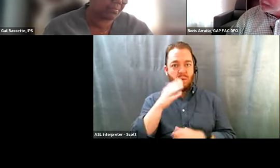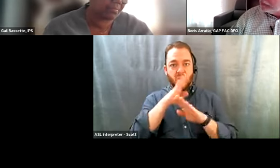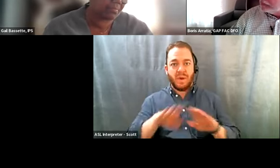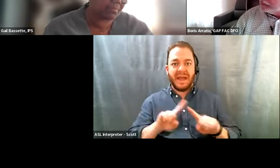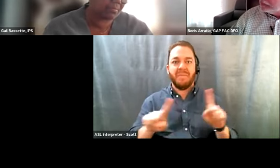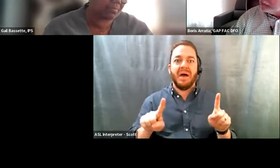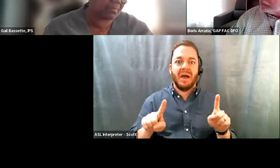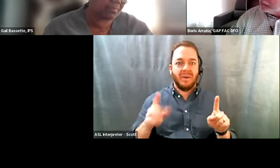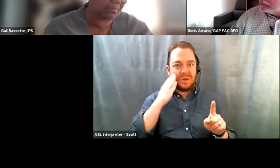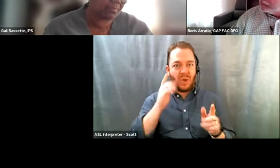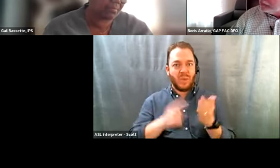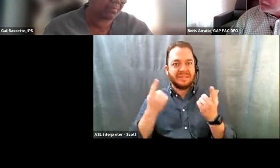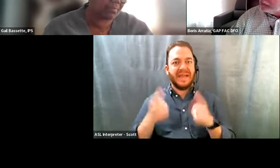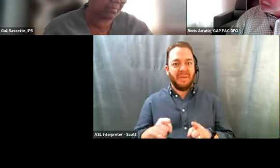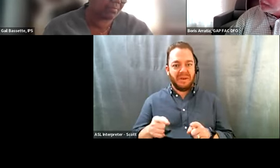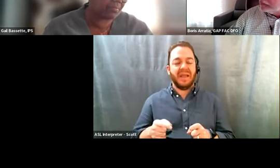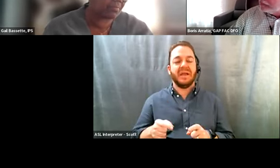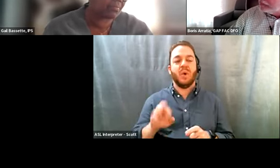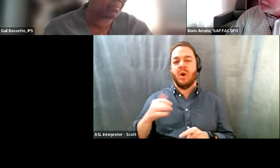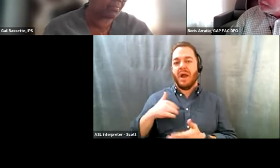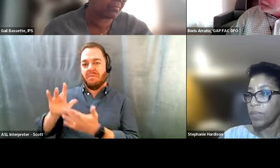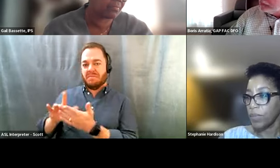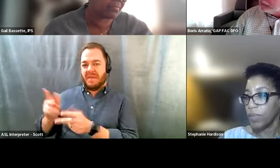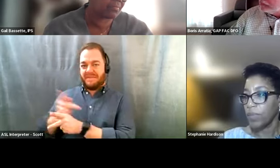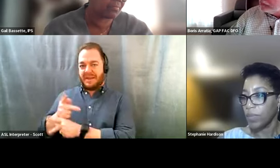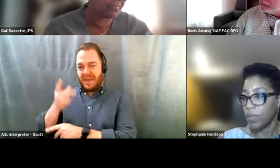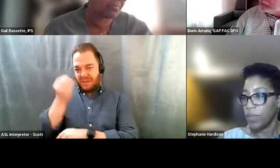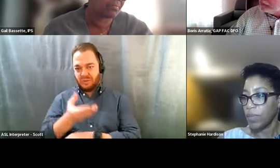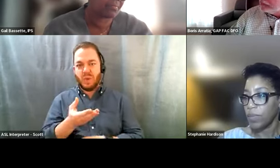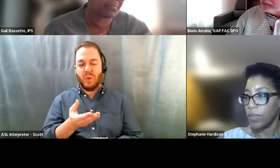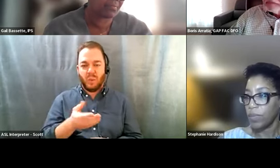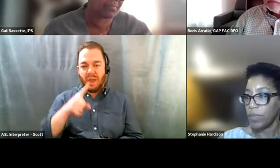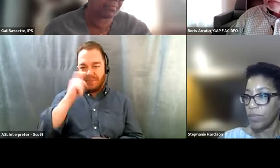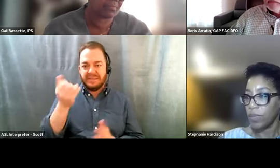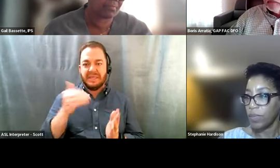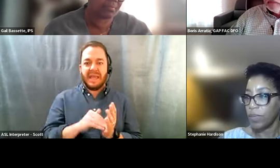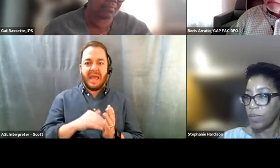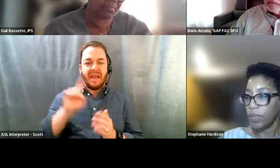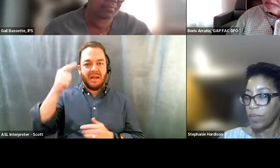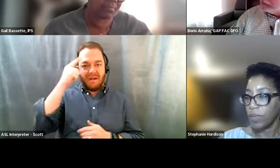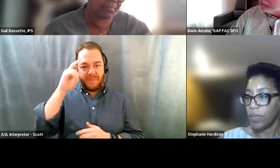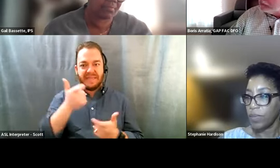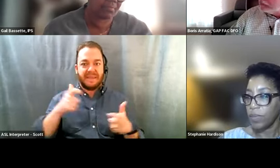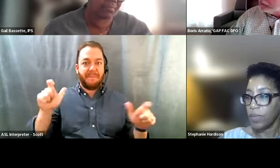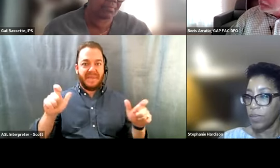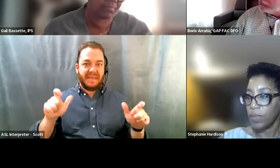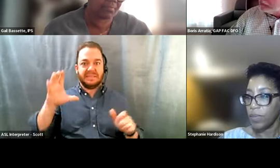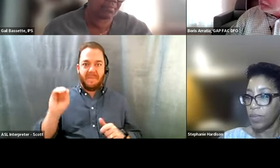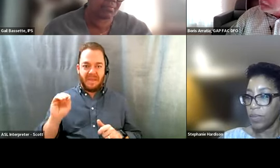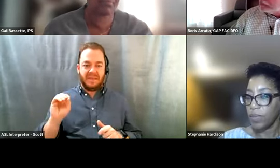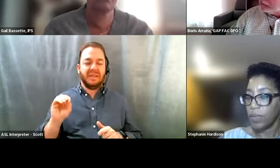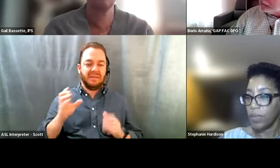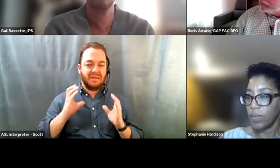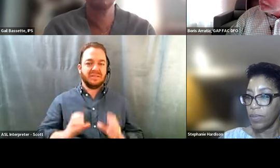dark. Here's what's happening. Or let me find out for you. Because again, government's like the biggest enterprise